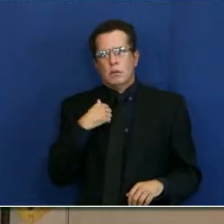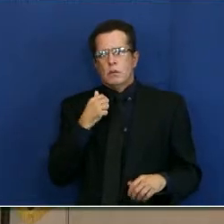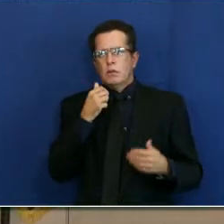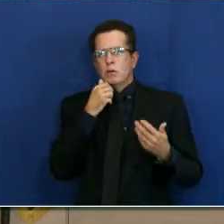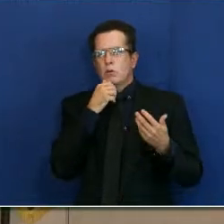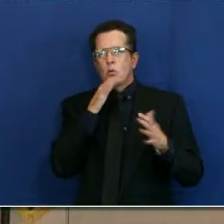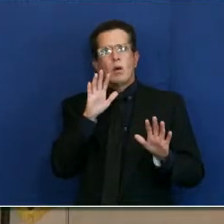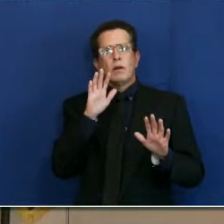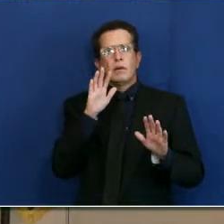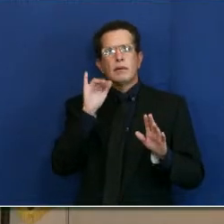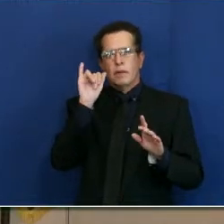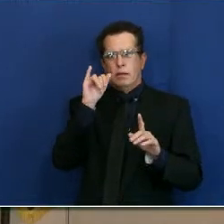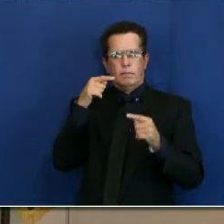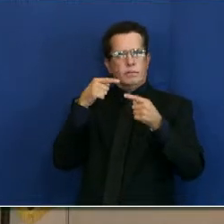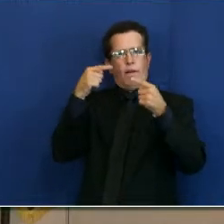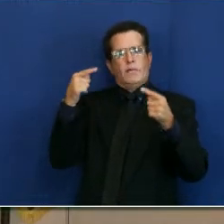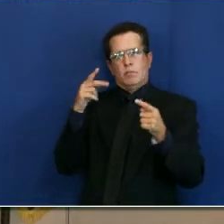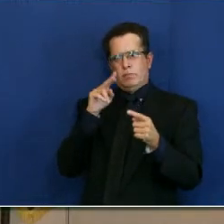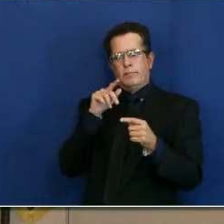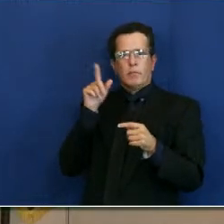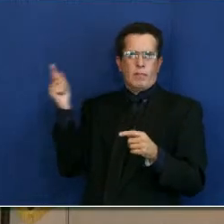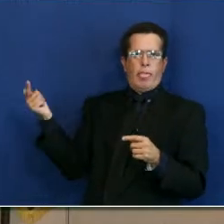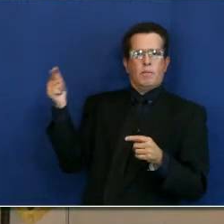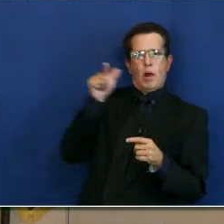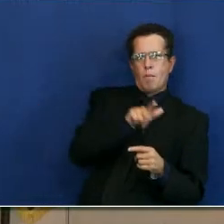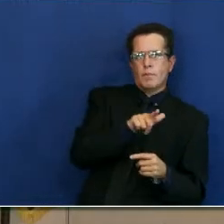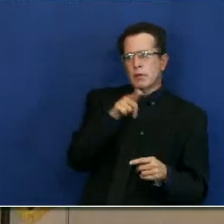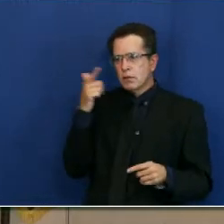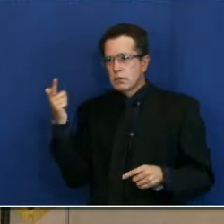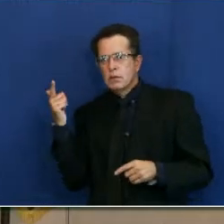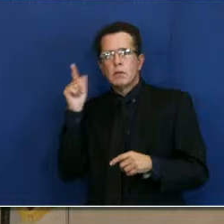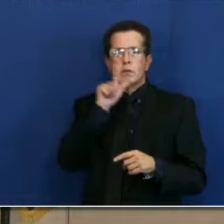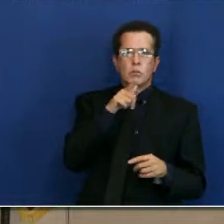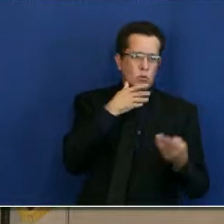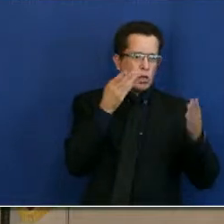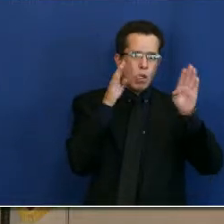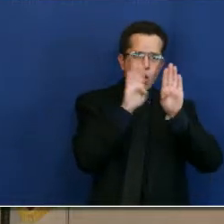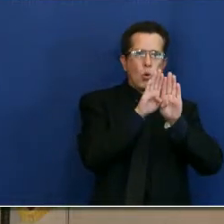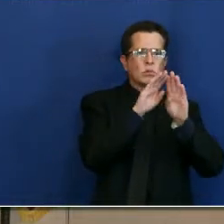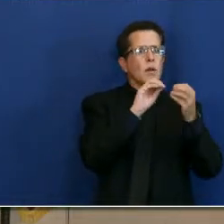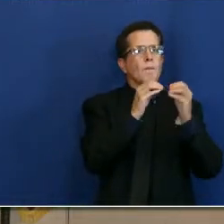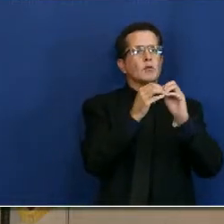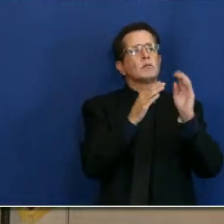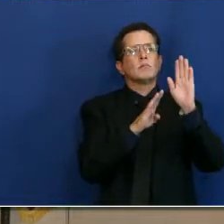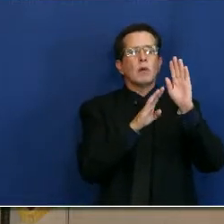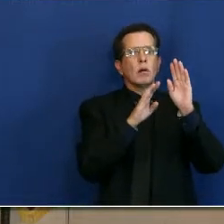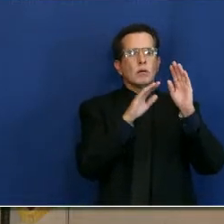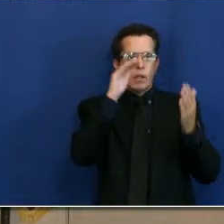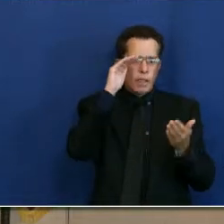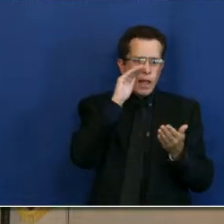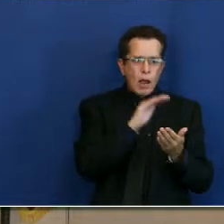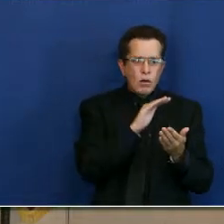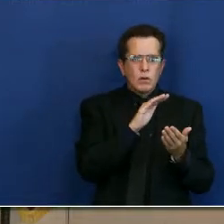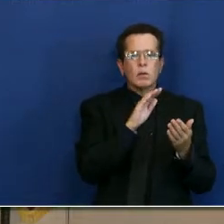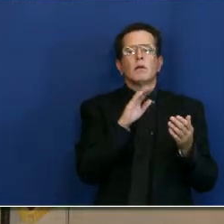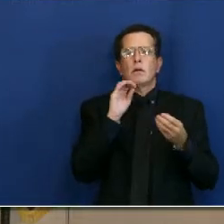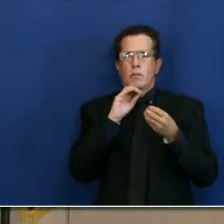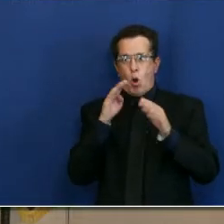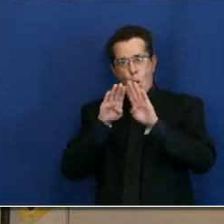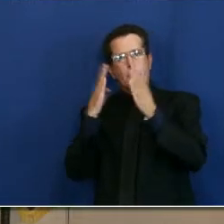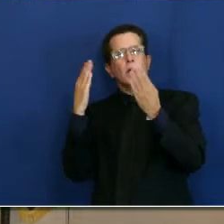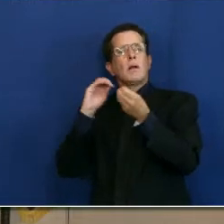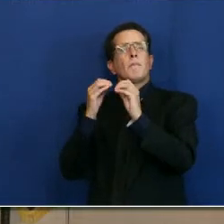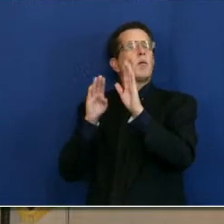this flip-flop back and forth. We close down, numbers go down. We open up, numbers go up. We want